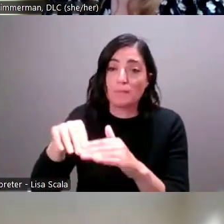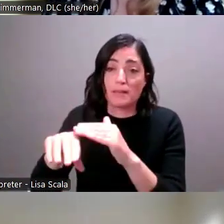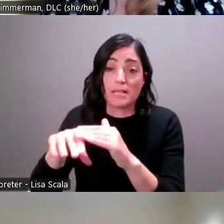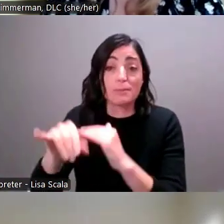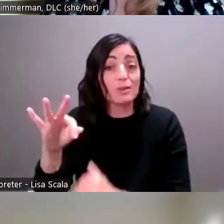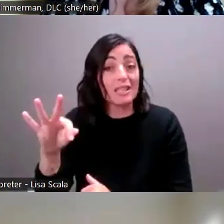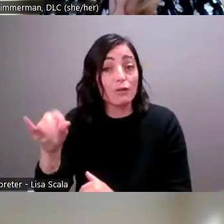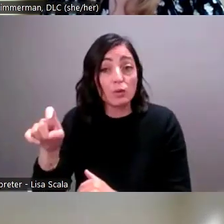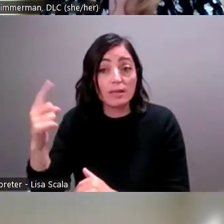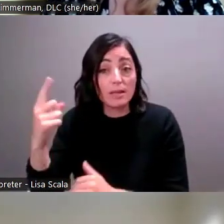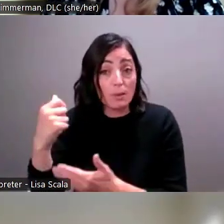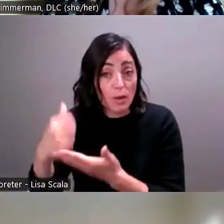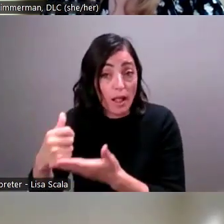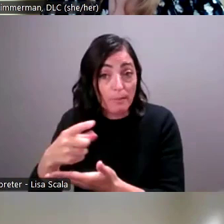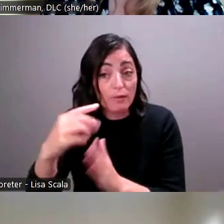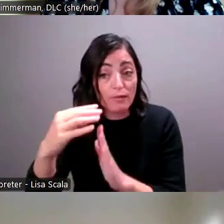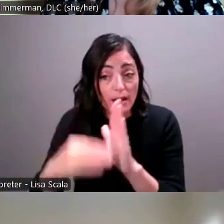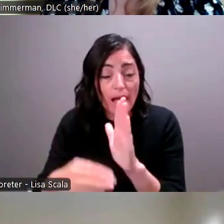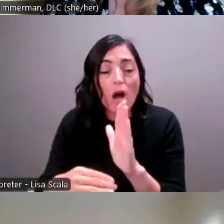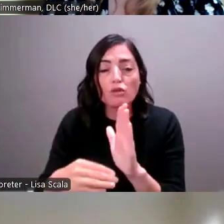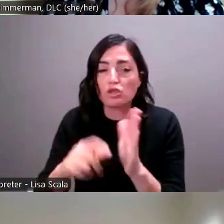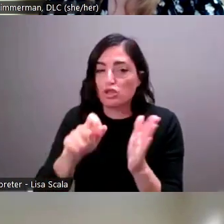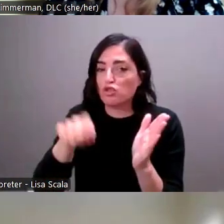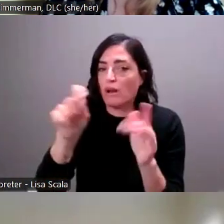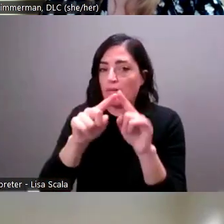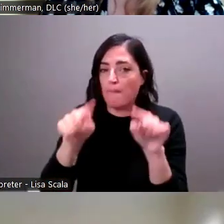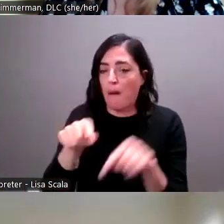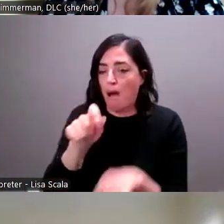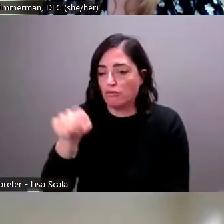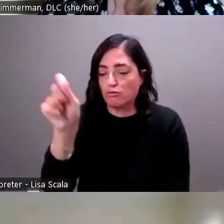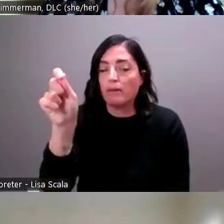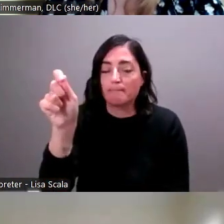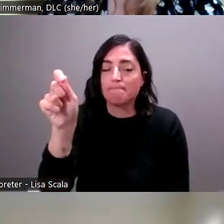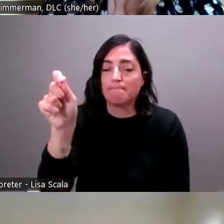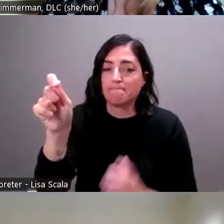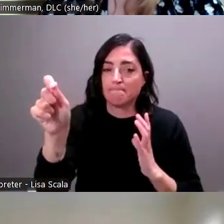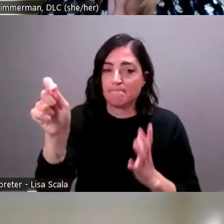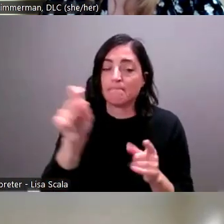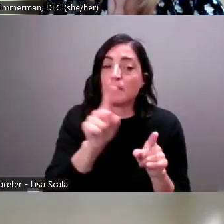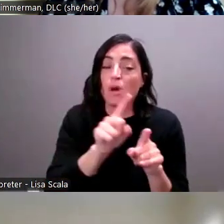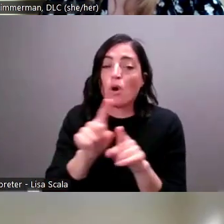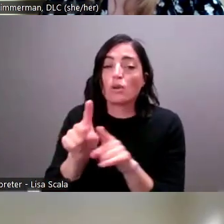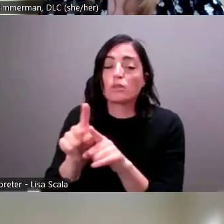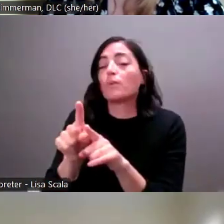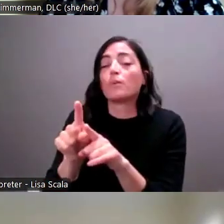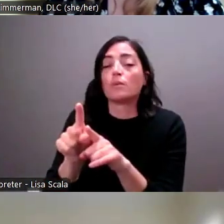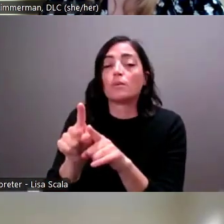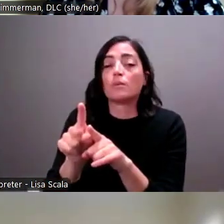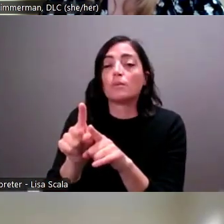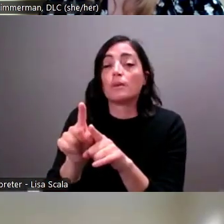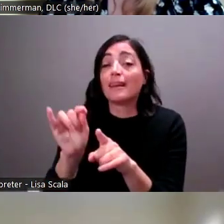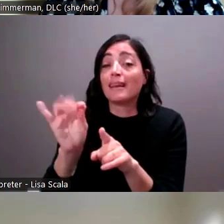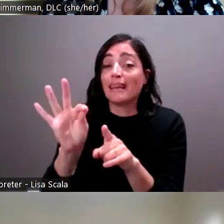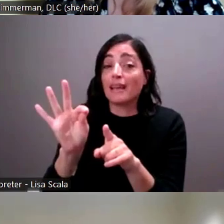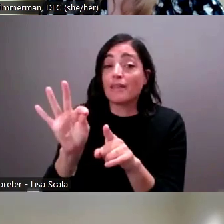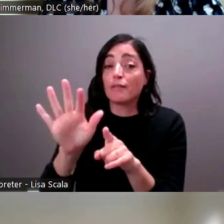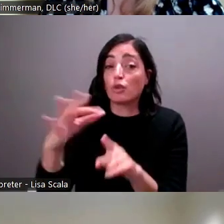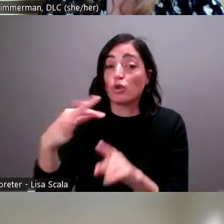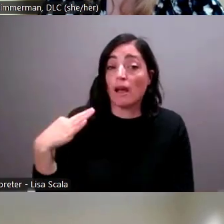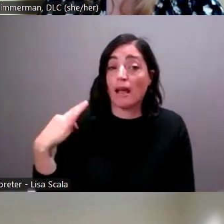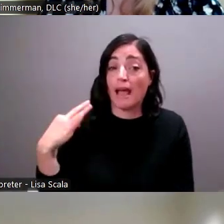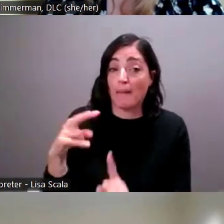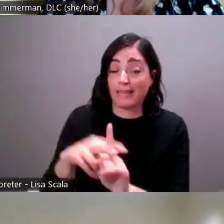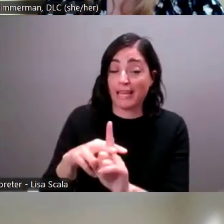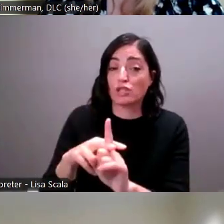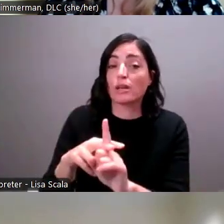to assist you, just make sure that you check that box. And then also, if your application is being made